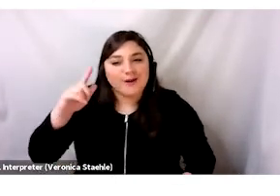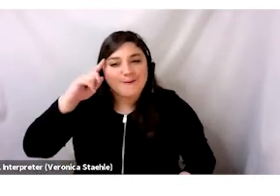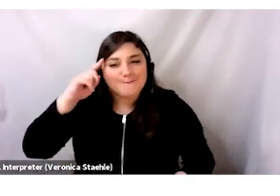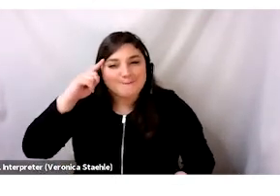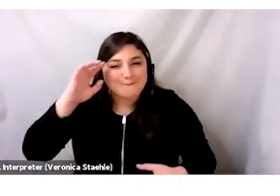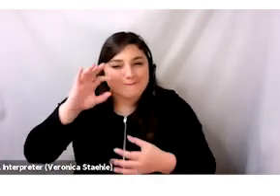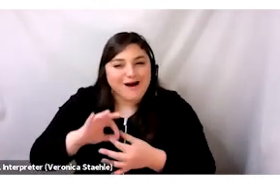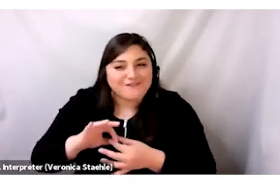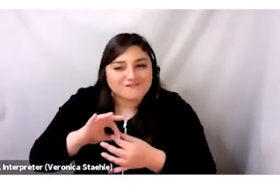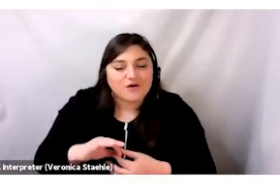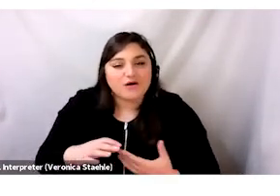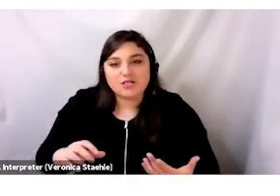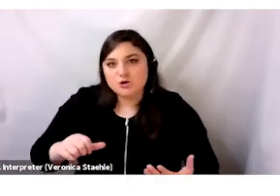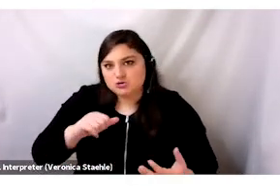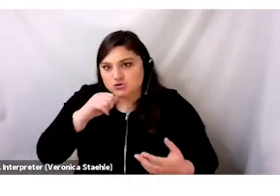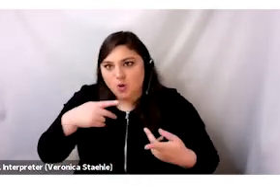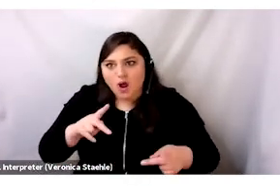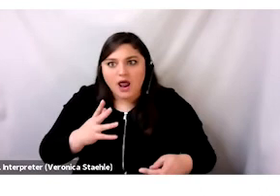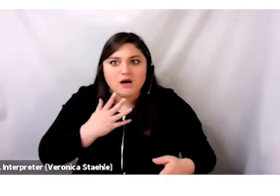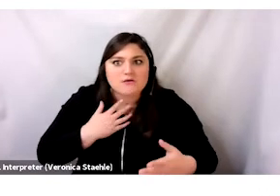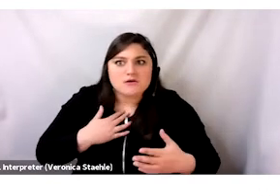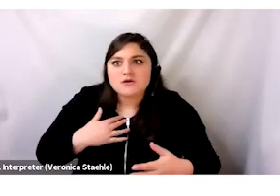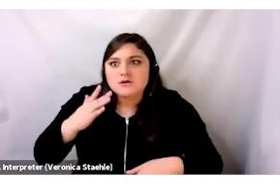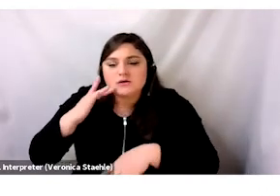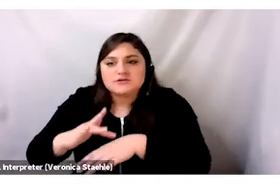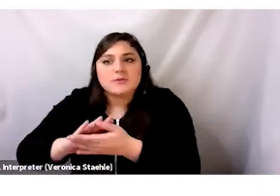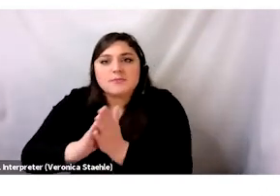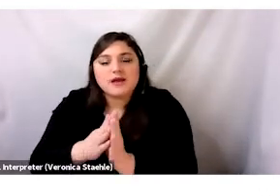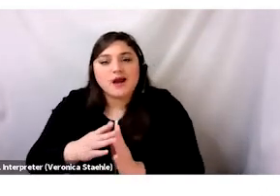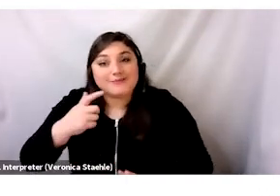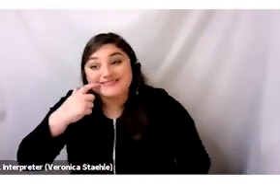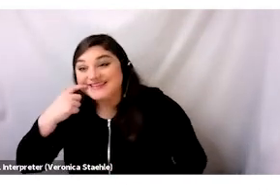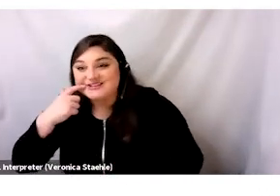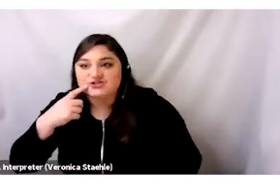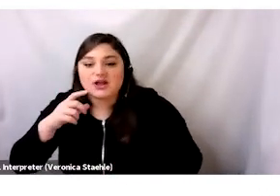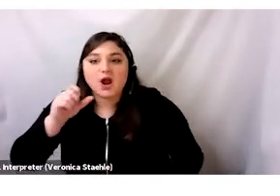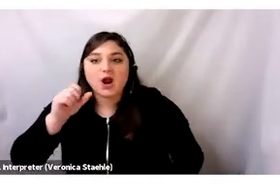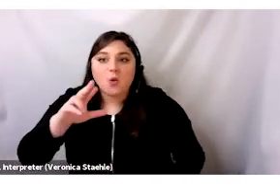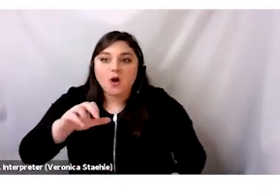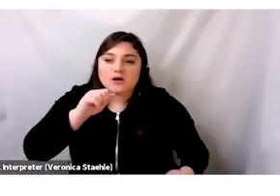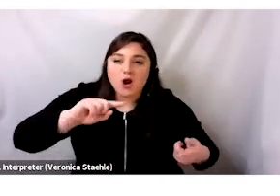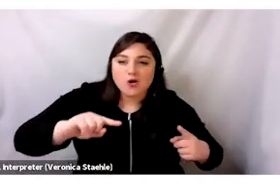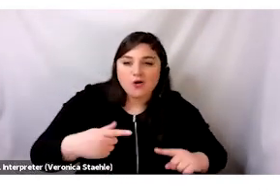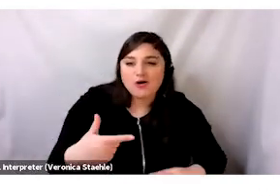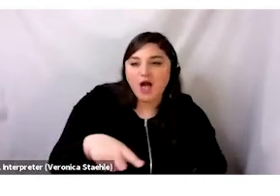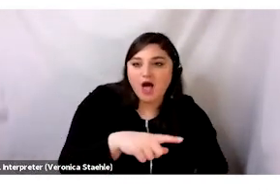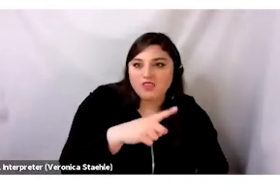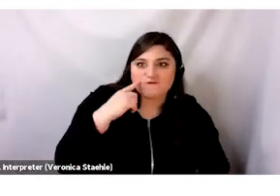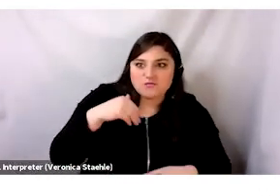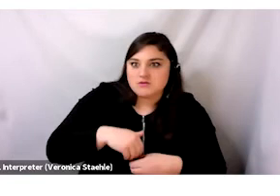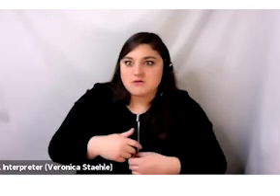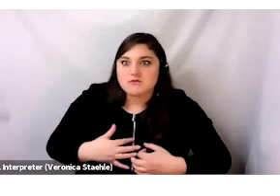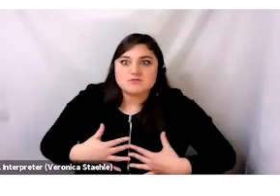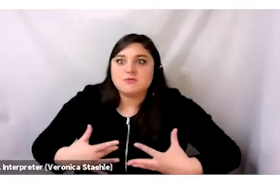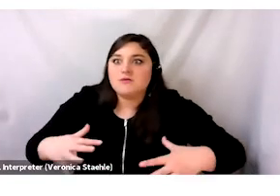doesn't become a sexual addiction, or so that you're not harming anybody in pursuing your sexual desires. And the same